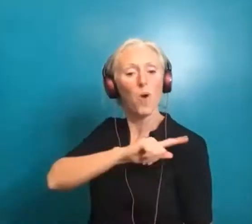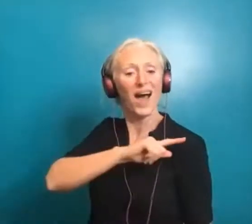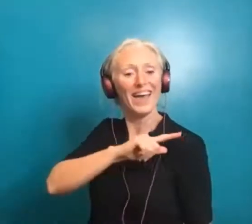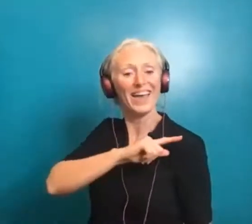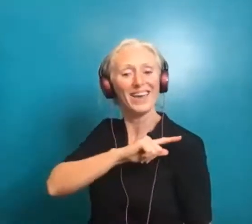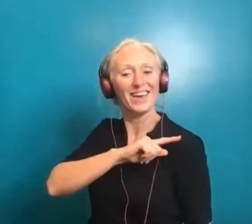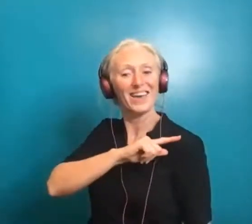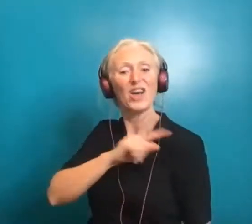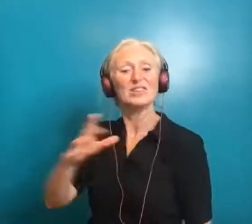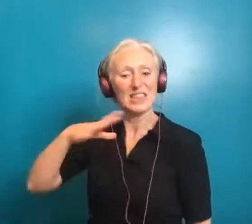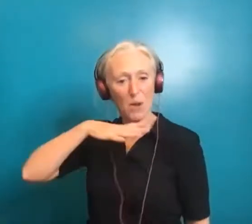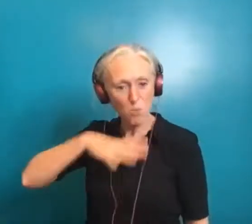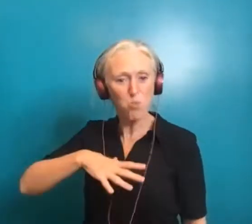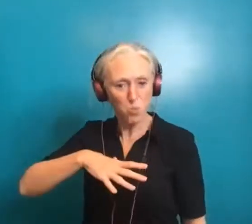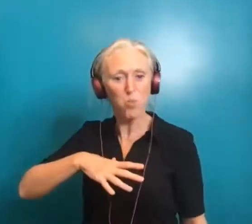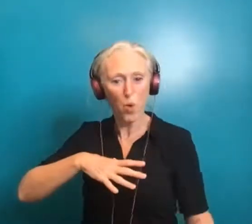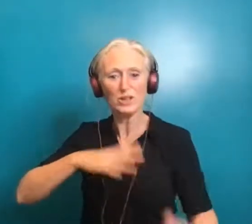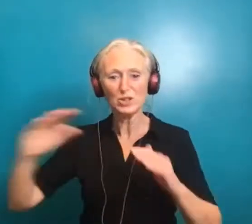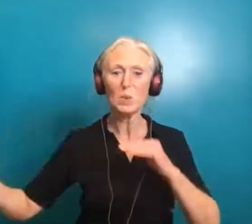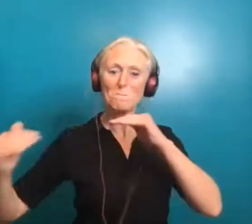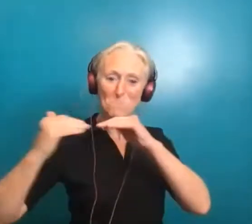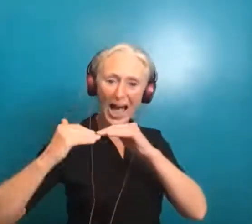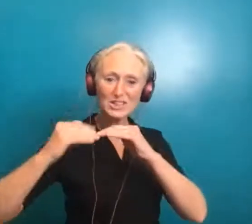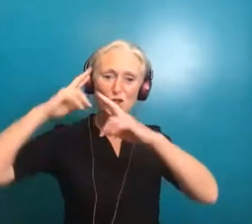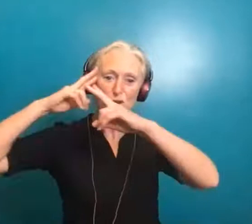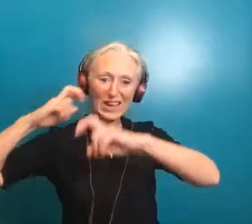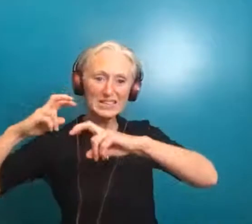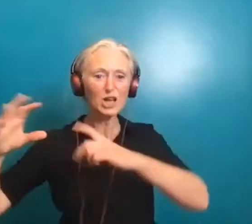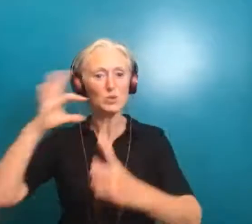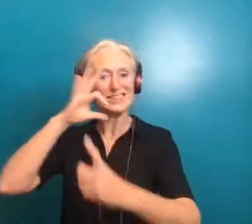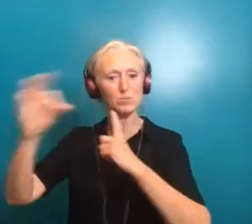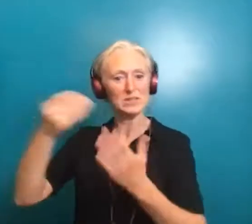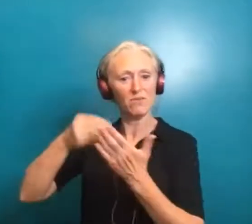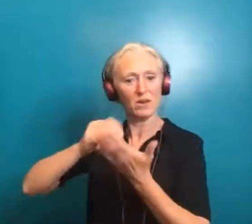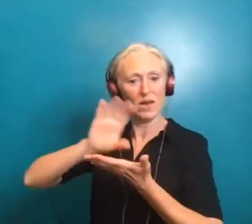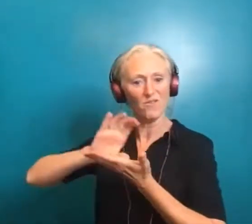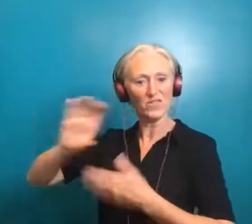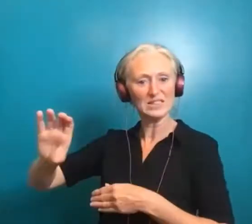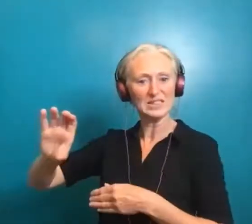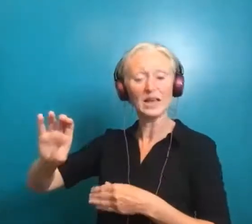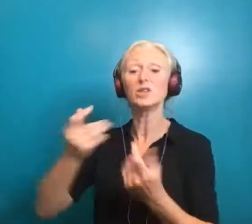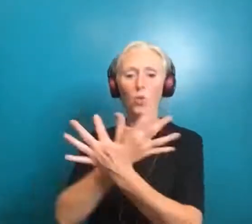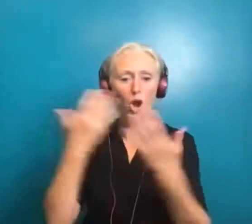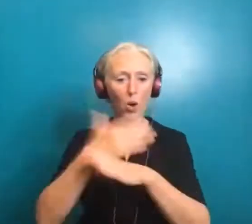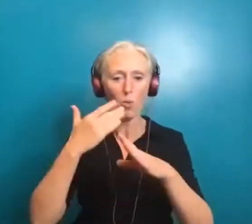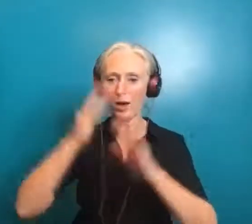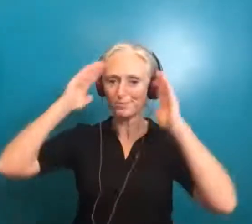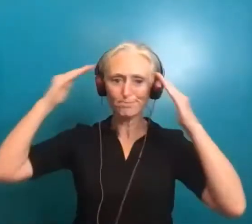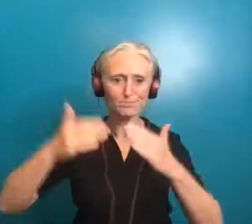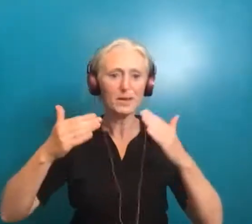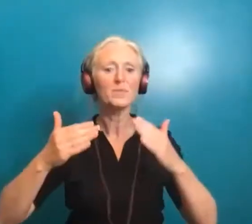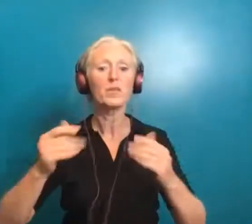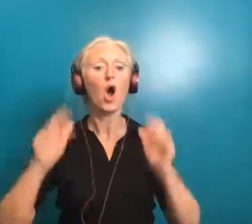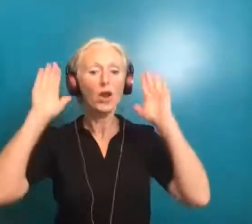wants to fund. And so at the moment, there has just been a lot of work going into USH2A. There is still